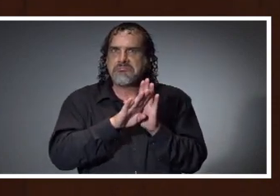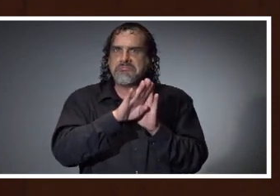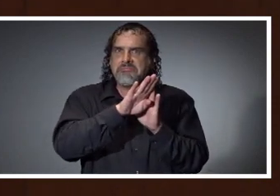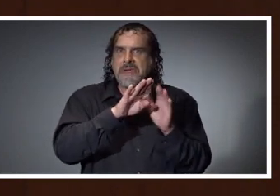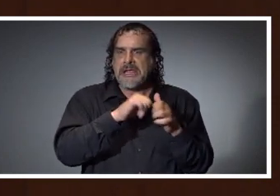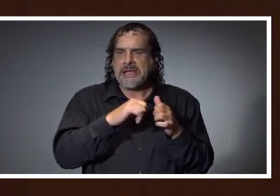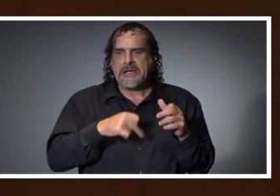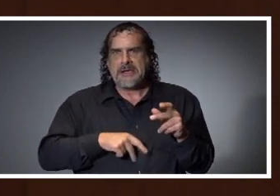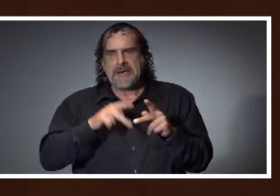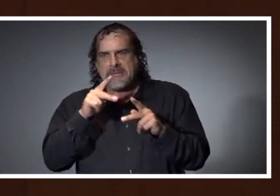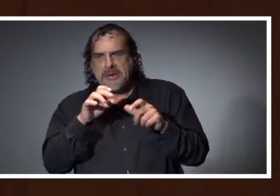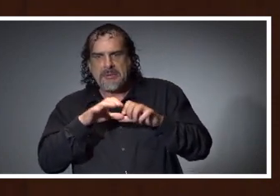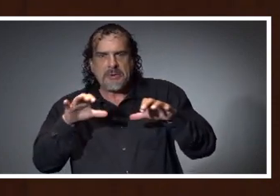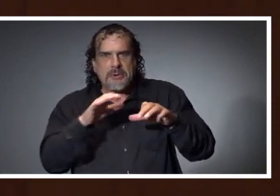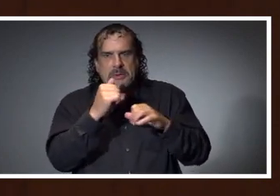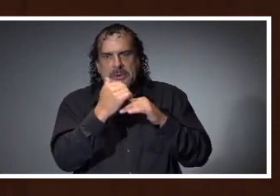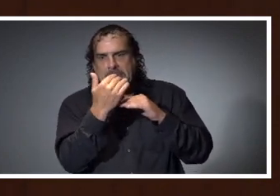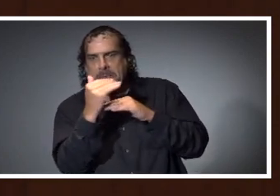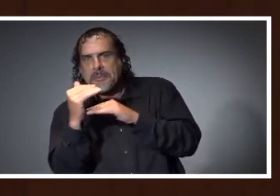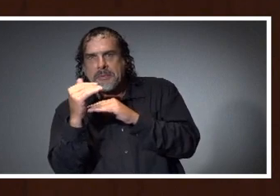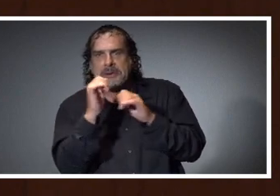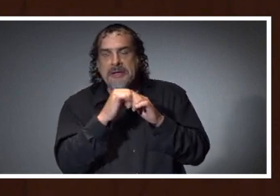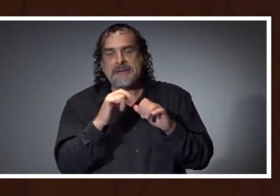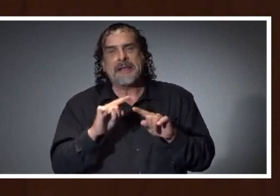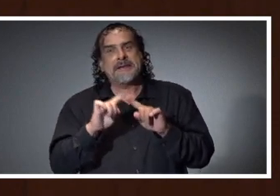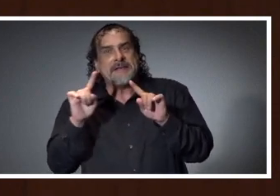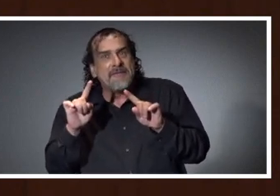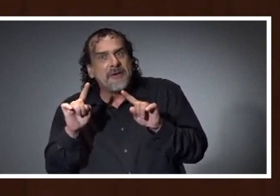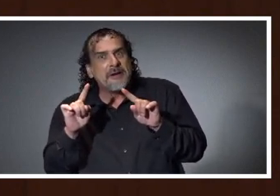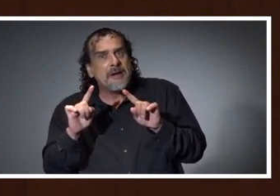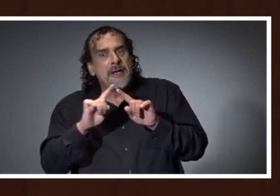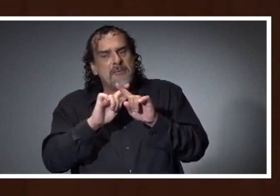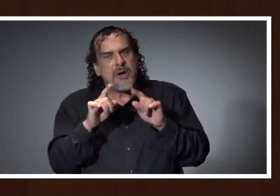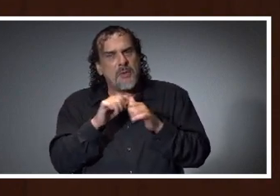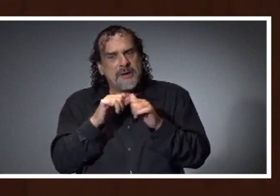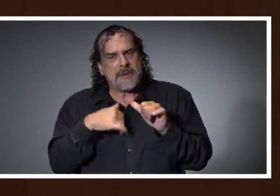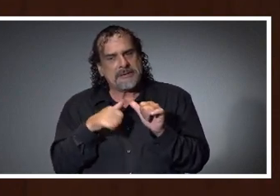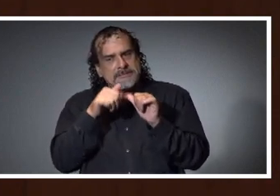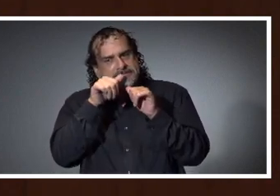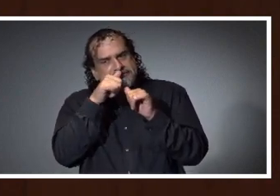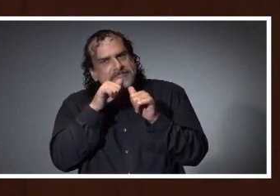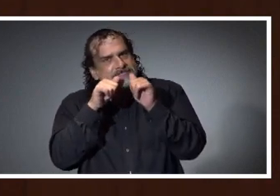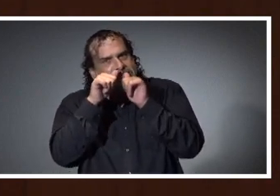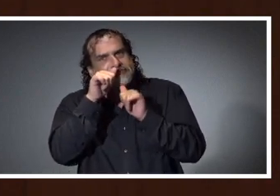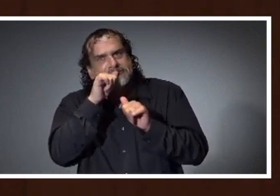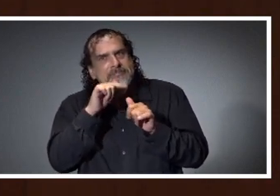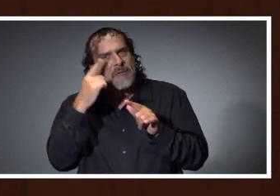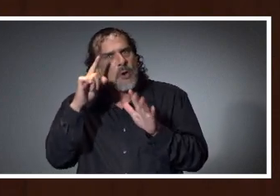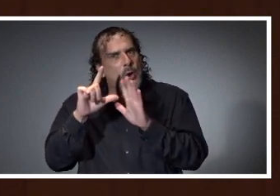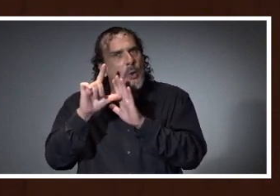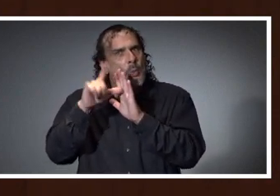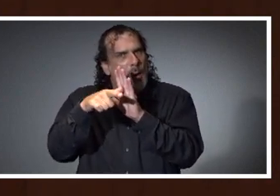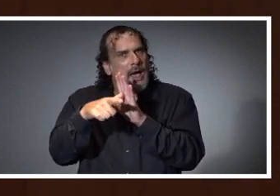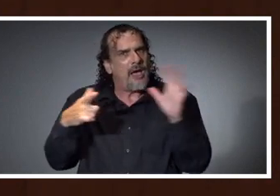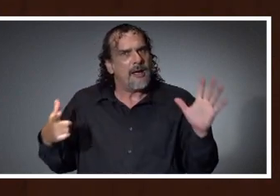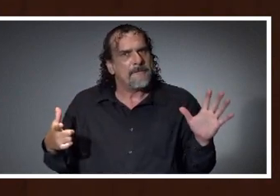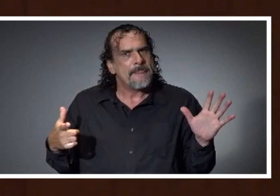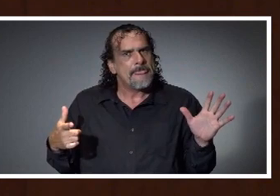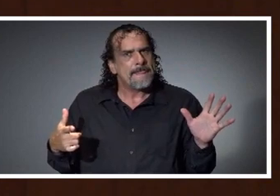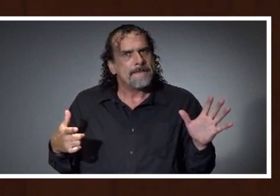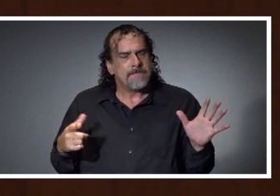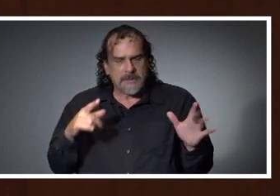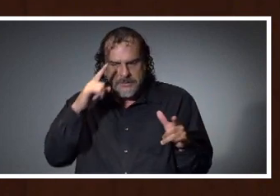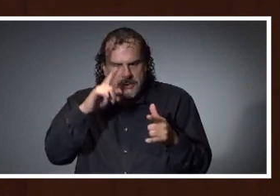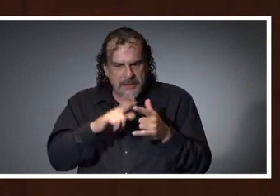things with some restrictions. It's different than we would like, but we've got to just stick with it for a while. Until we have an effective